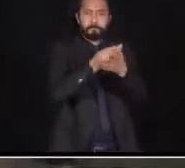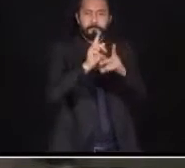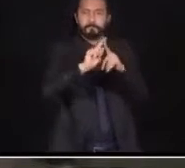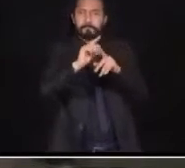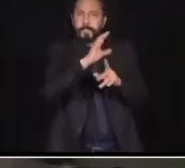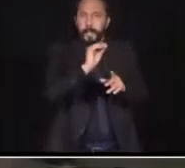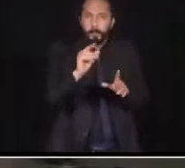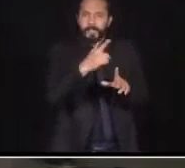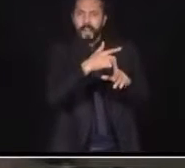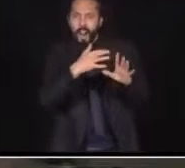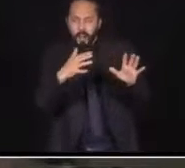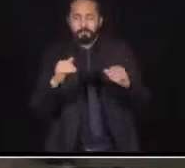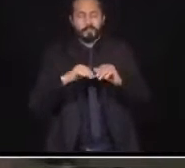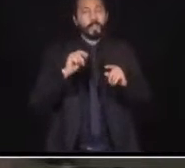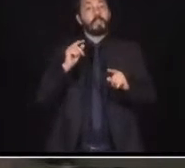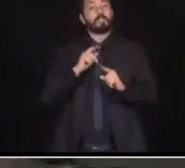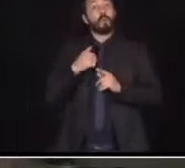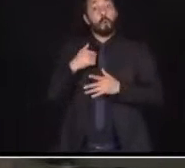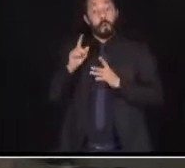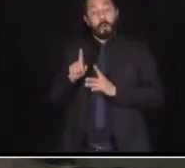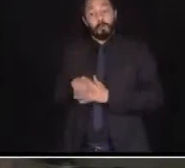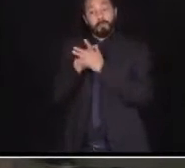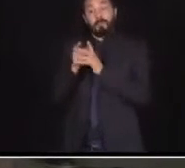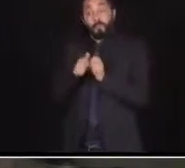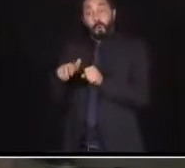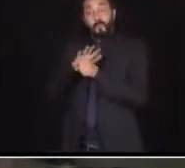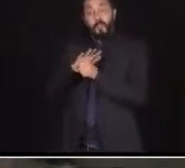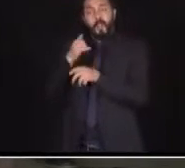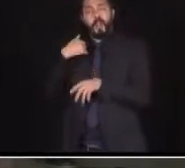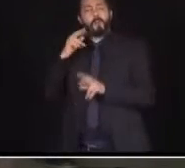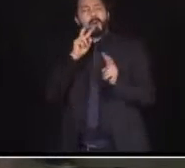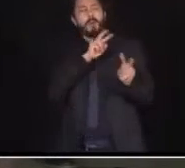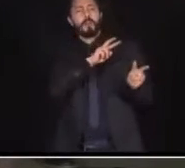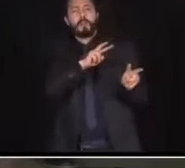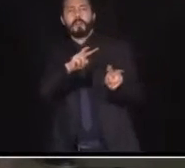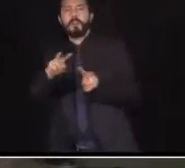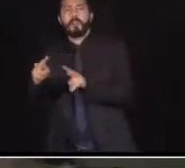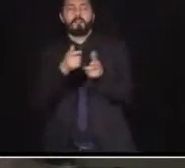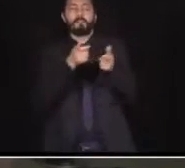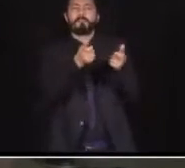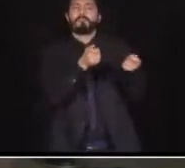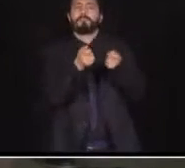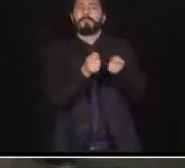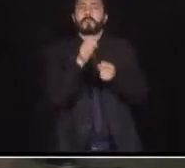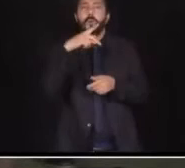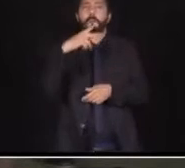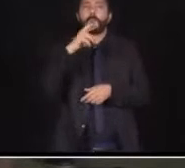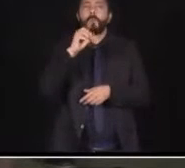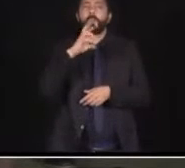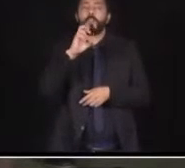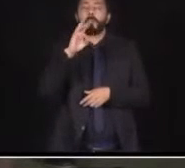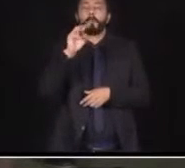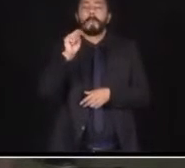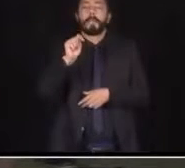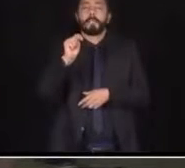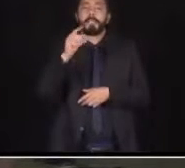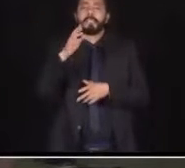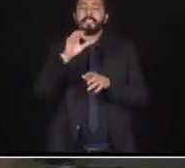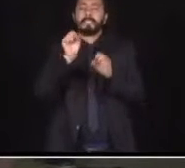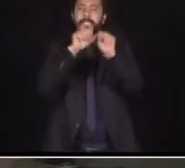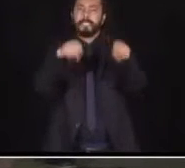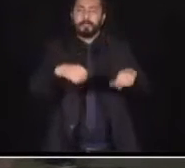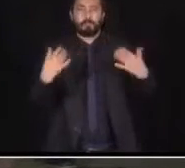crisis and finding out how the procurement system, how deep it is. I'll give you one example. We had Alan McDonald come